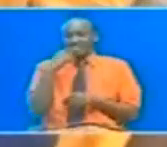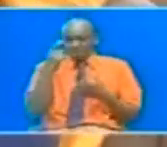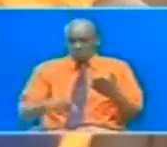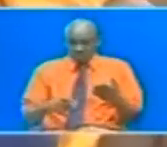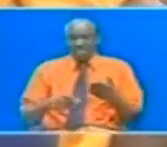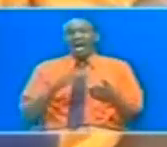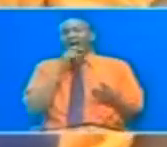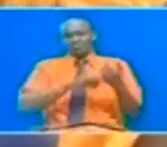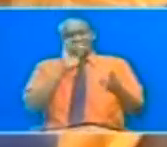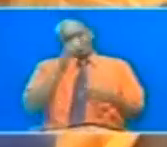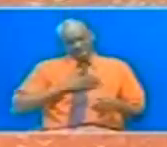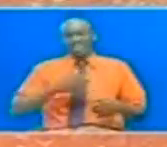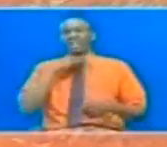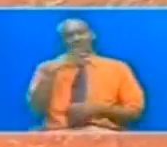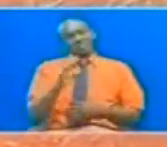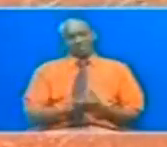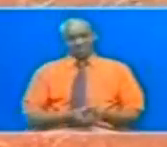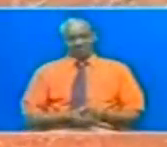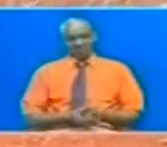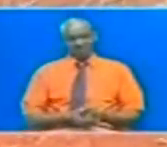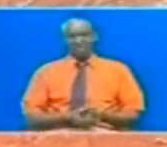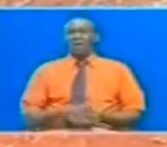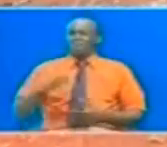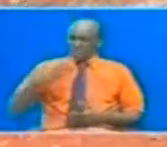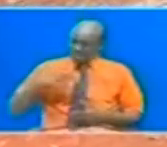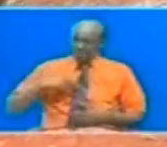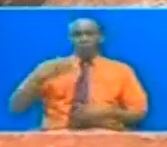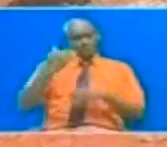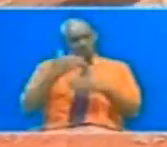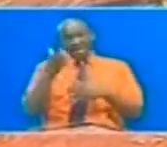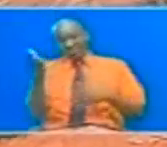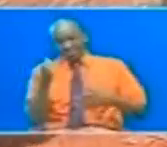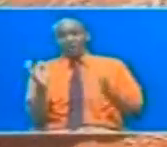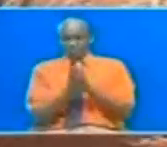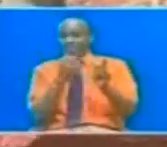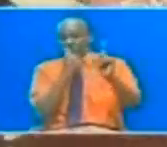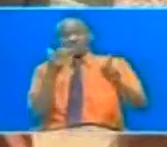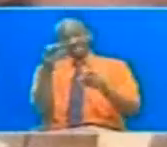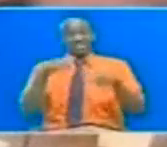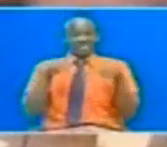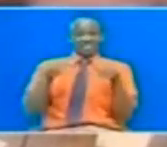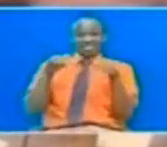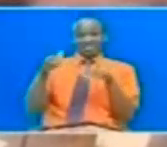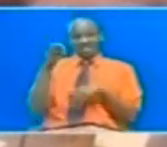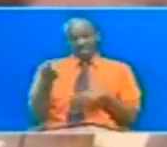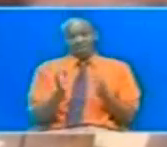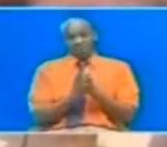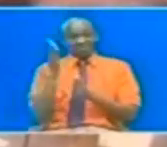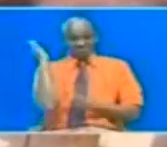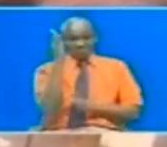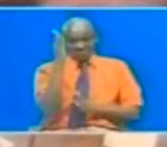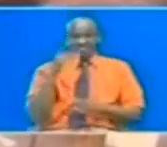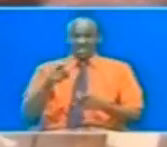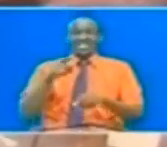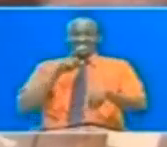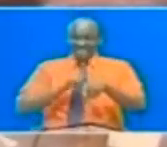Ukali ameenda. People are still hanging around the border, still armed with bows, arrows, machetes, and spears, as